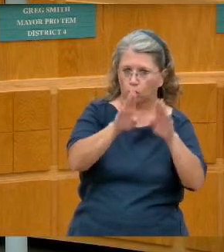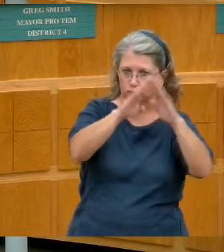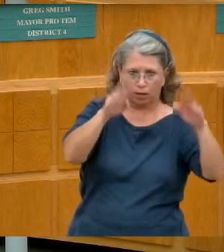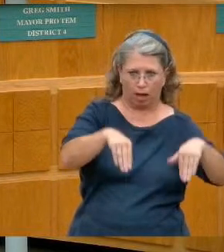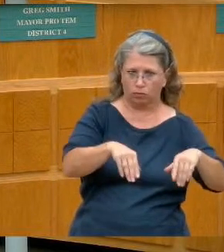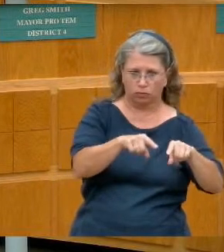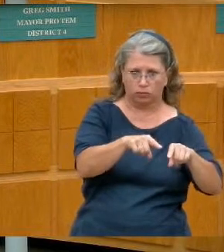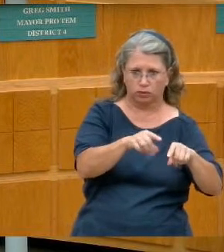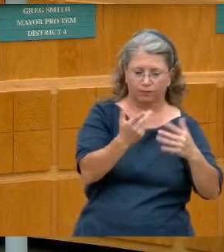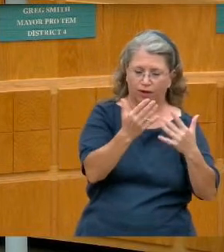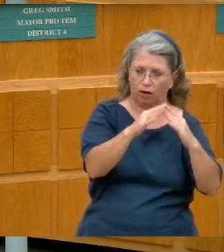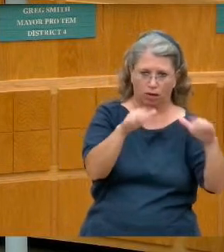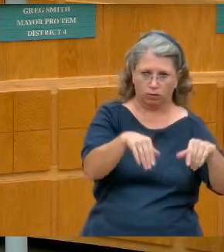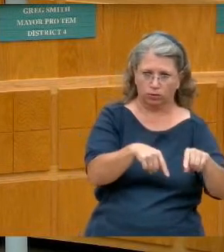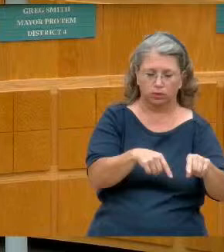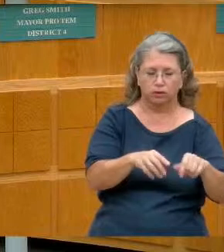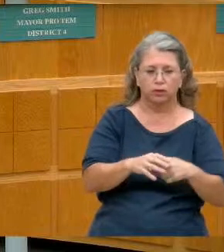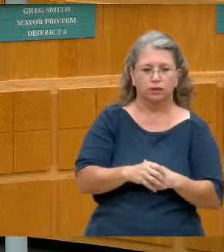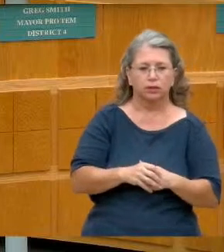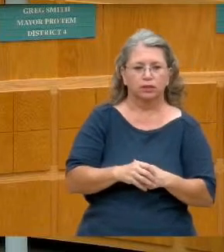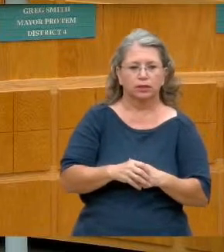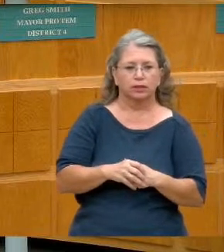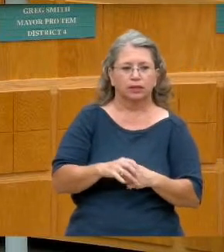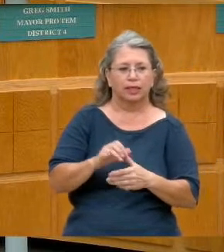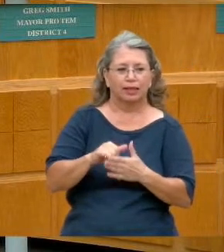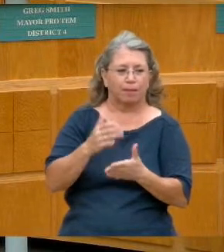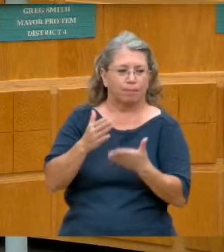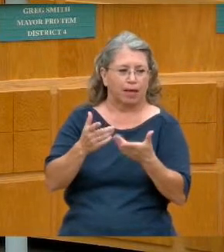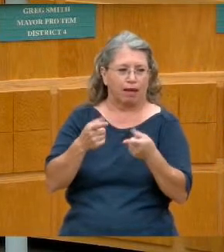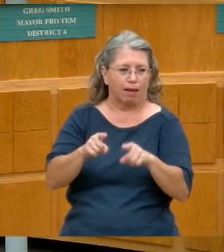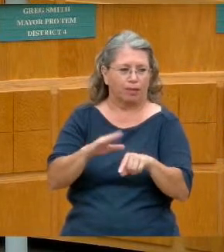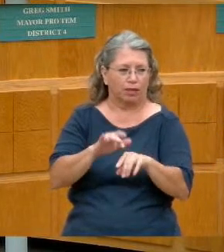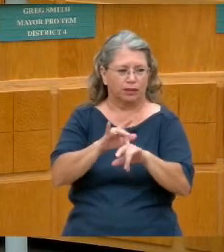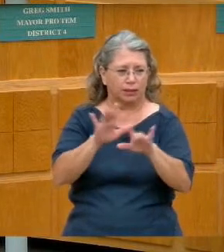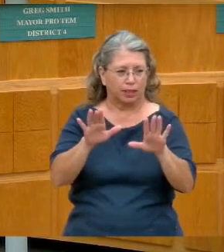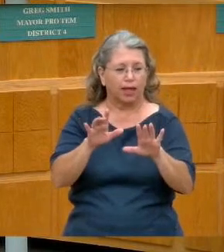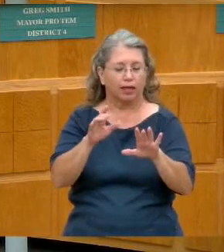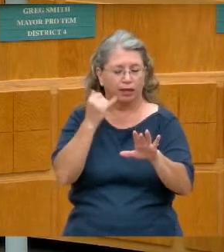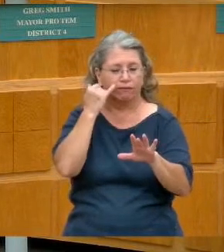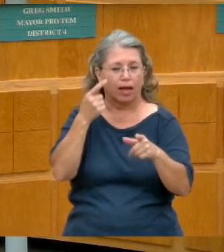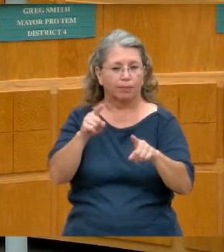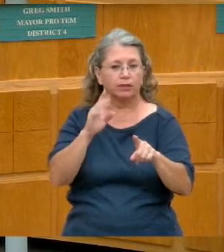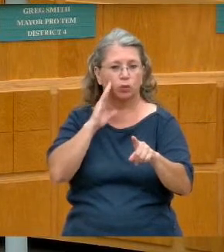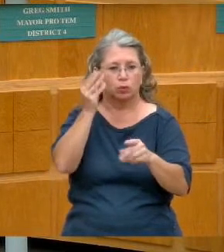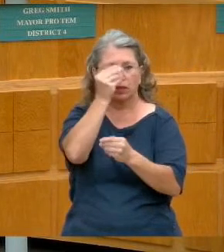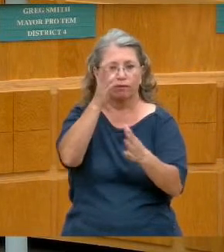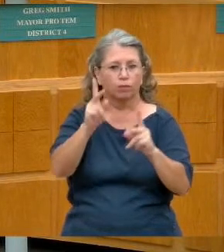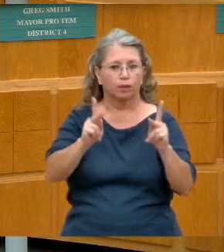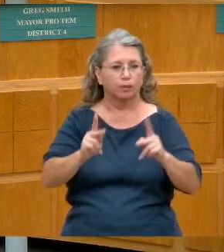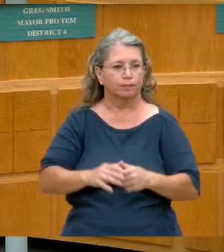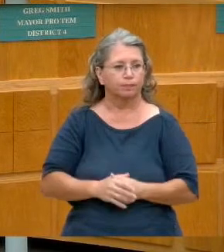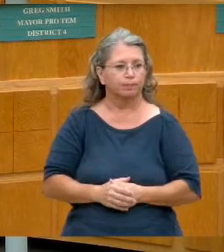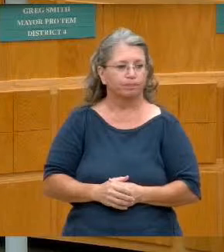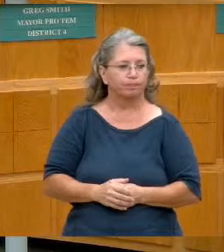fact, that might happen on Sunday, and if it does, we'll let folks know. Yeah.